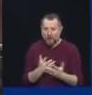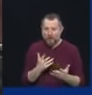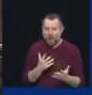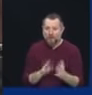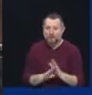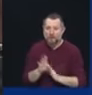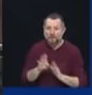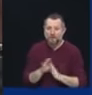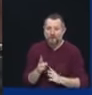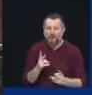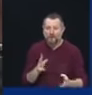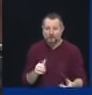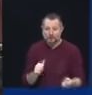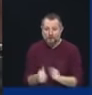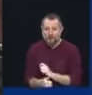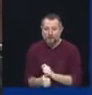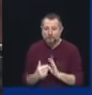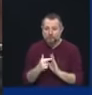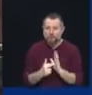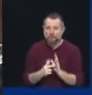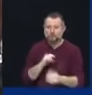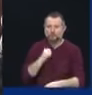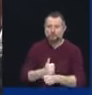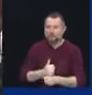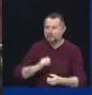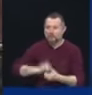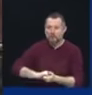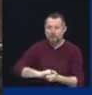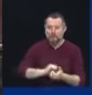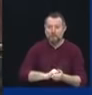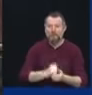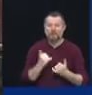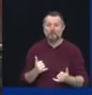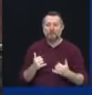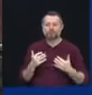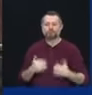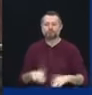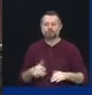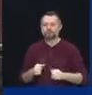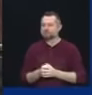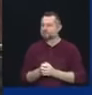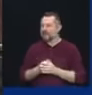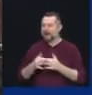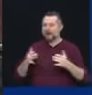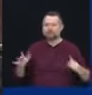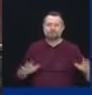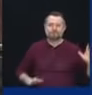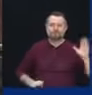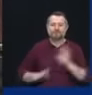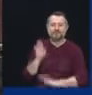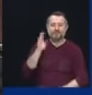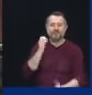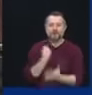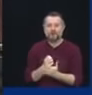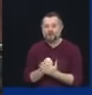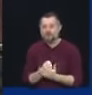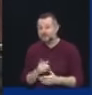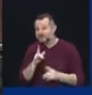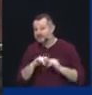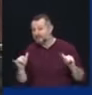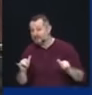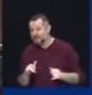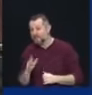a partnership, and it is a magnificent growth industry now. The same with breweries